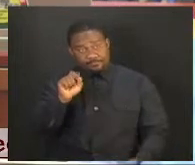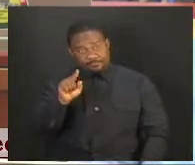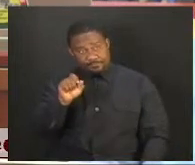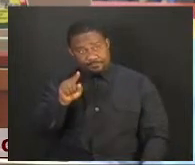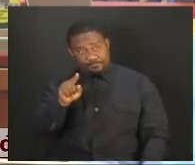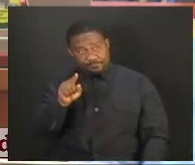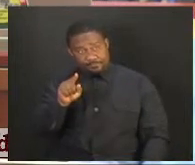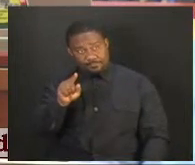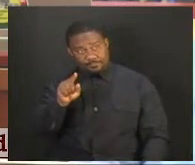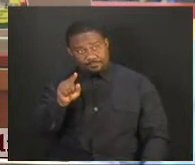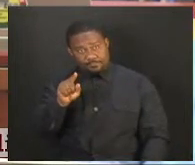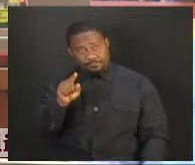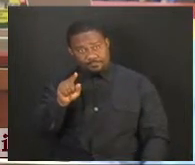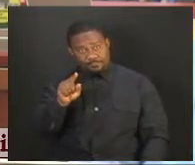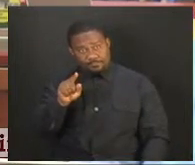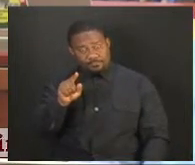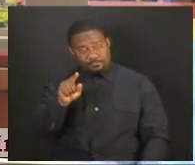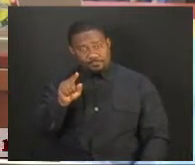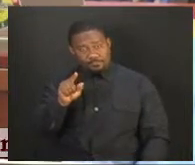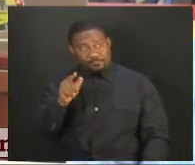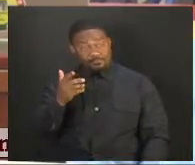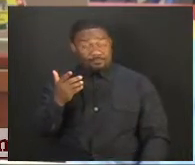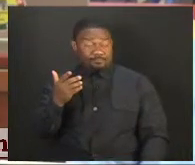Item 9I.